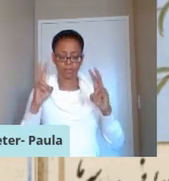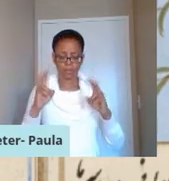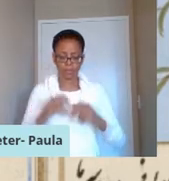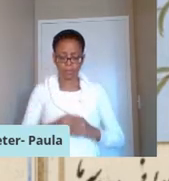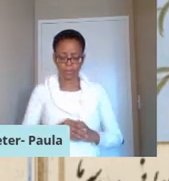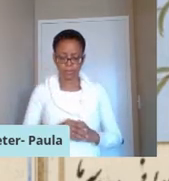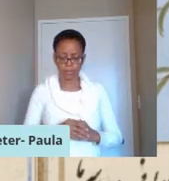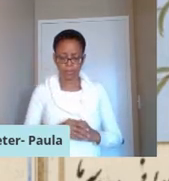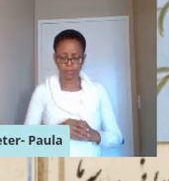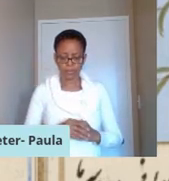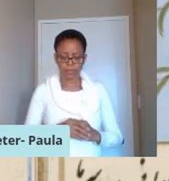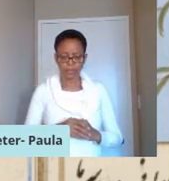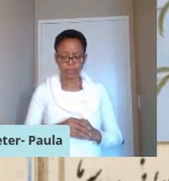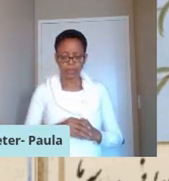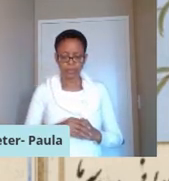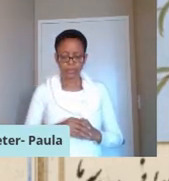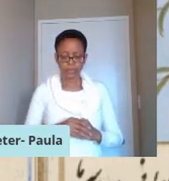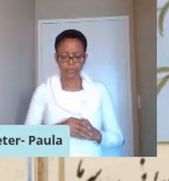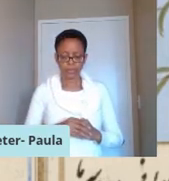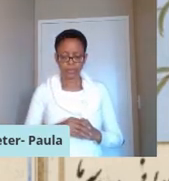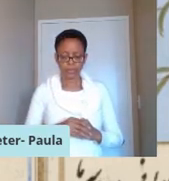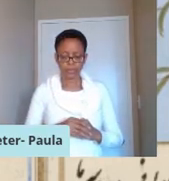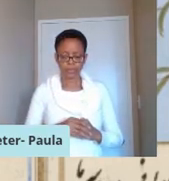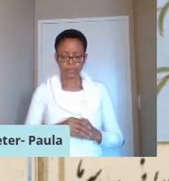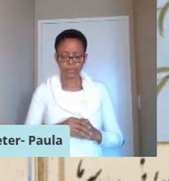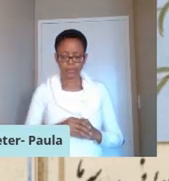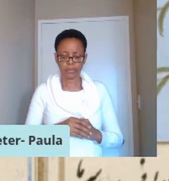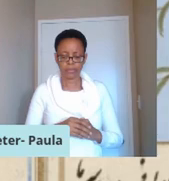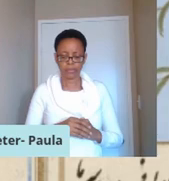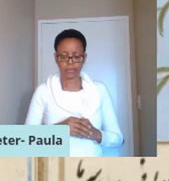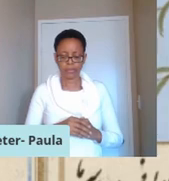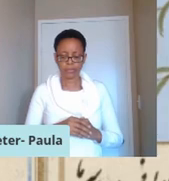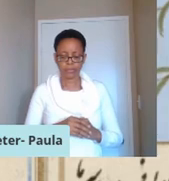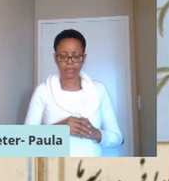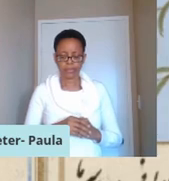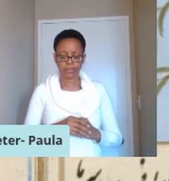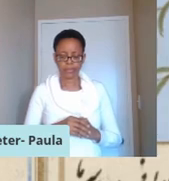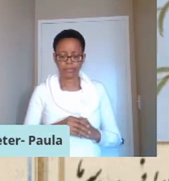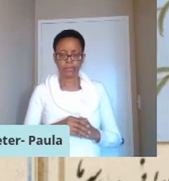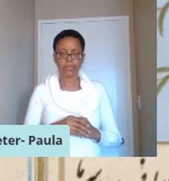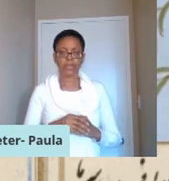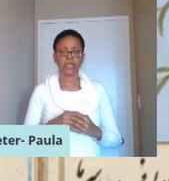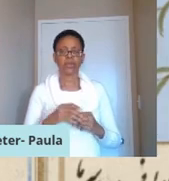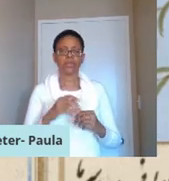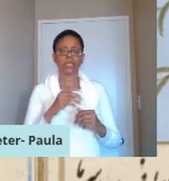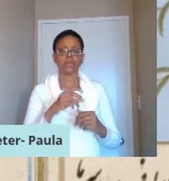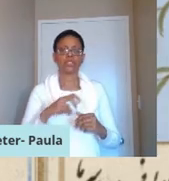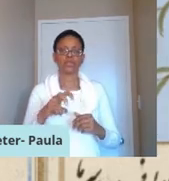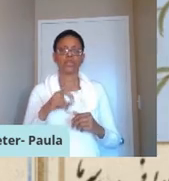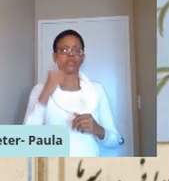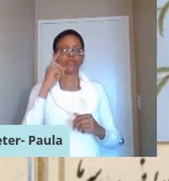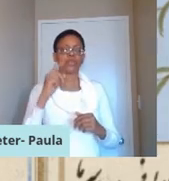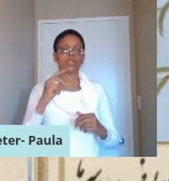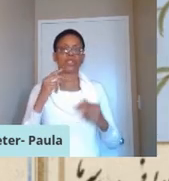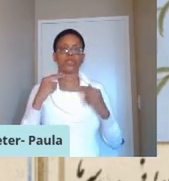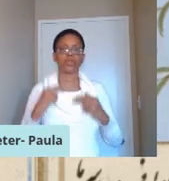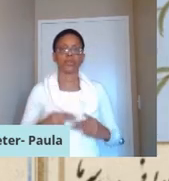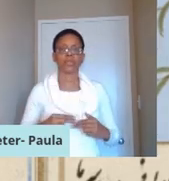Haki calls Muharram a journey for human dignity, an